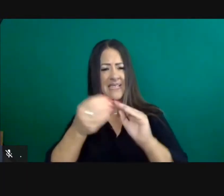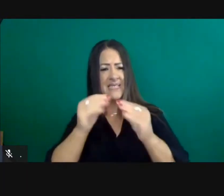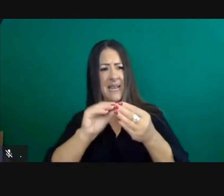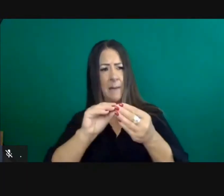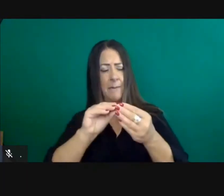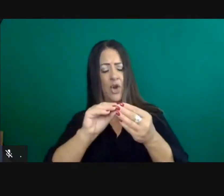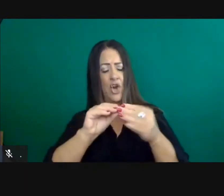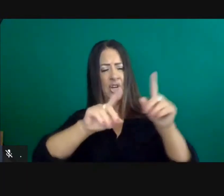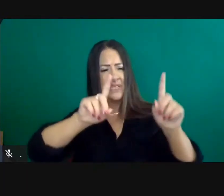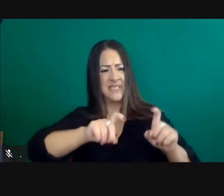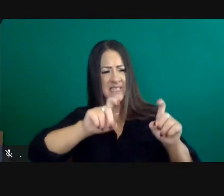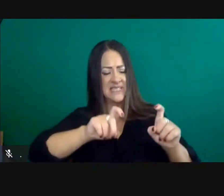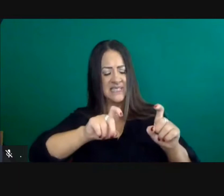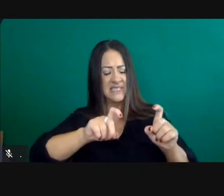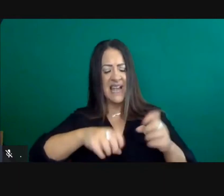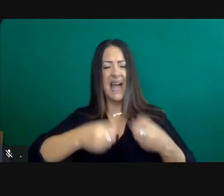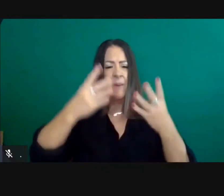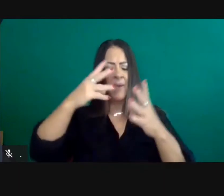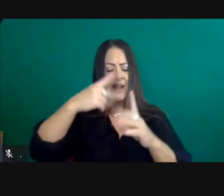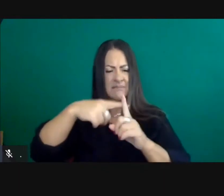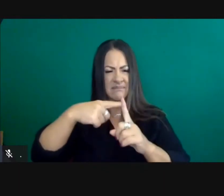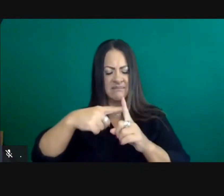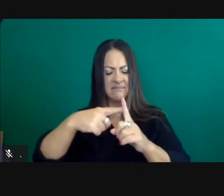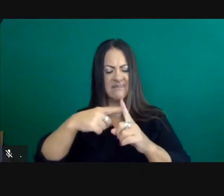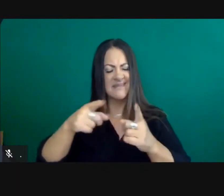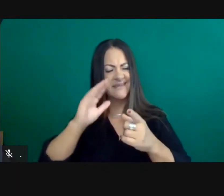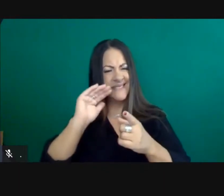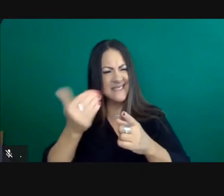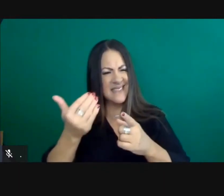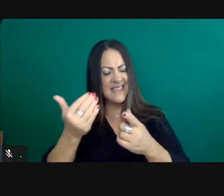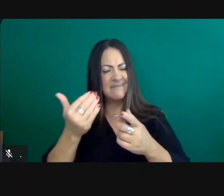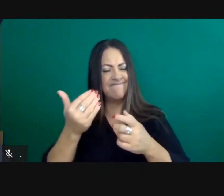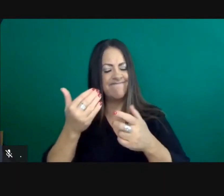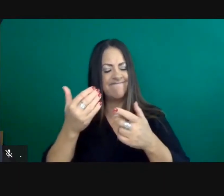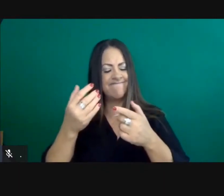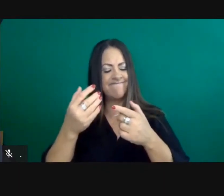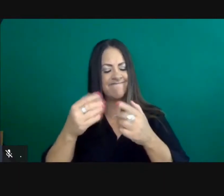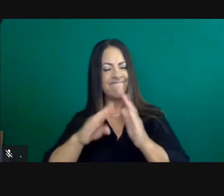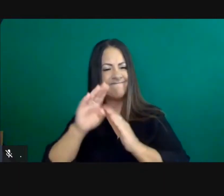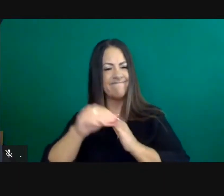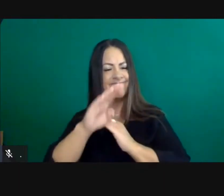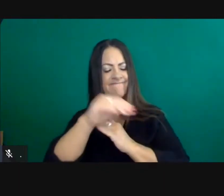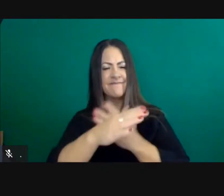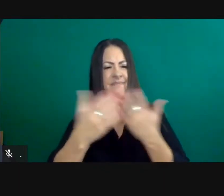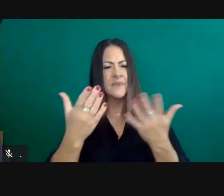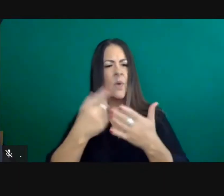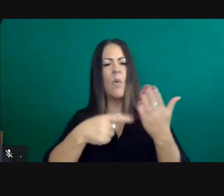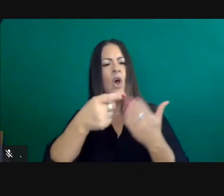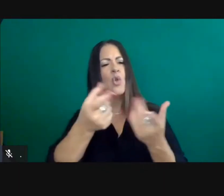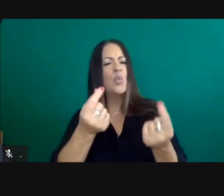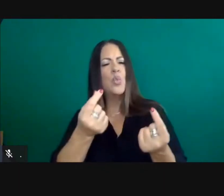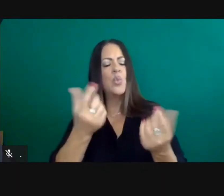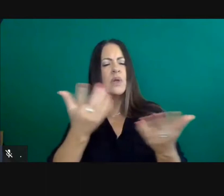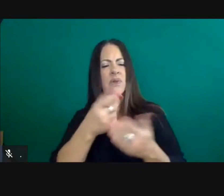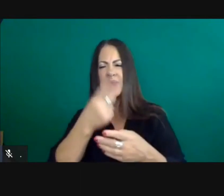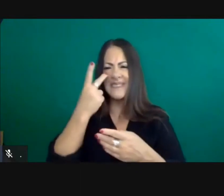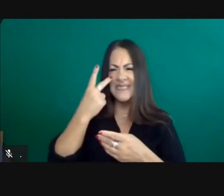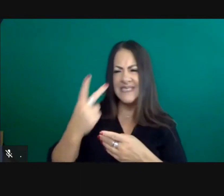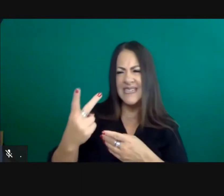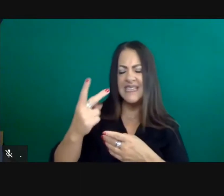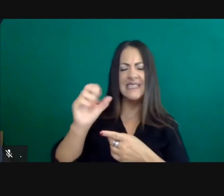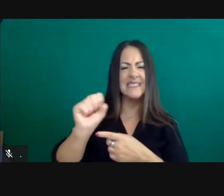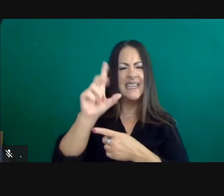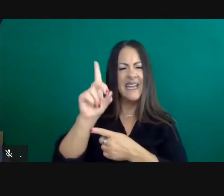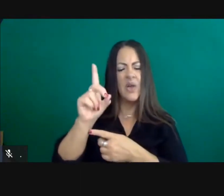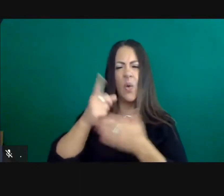substantial category and what's getting the county in trouble. What conversations have you had with county leaders, and what are you seeing exactly when you look at San Diego's